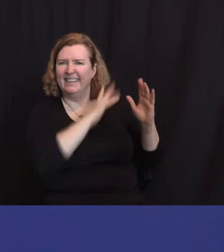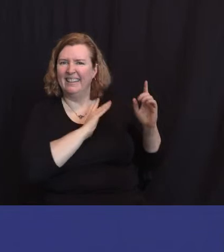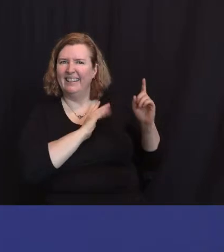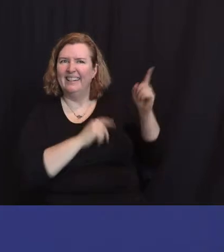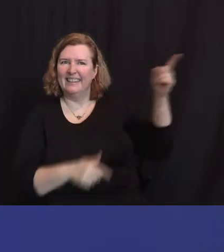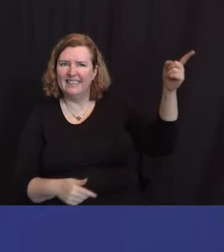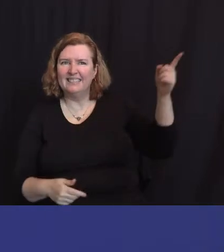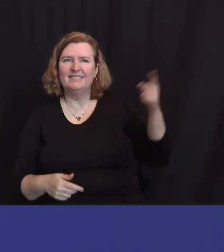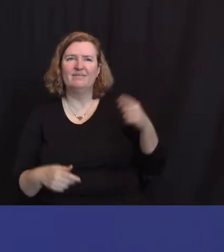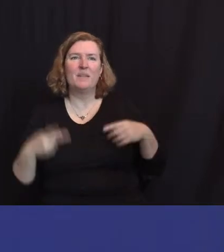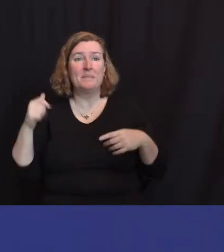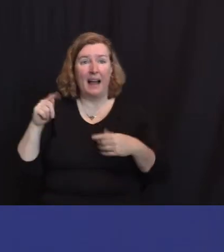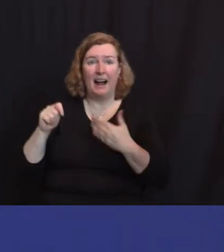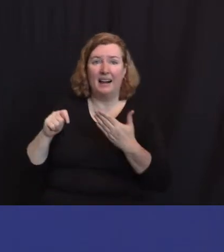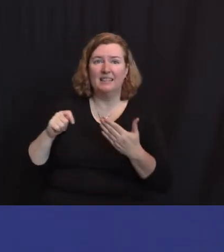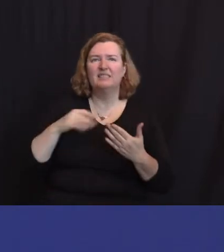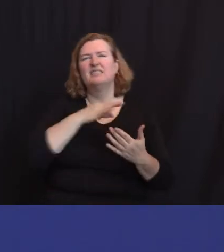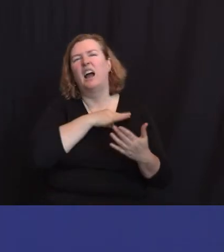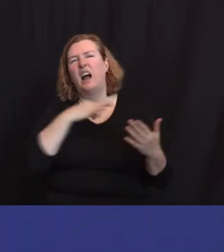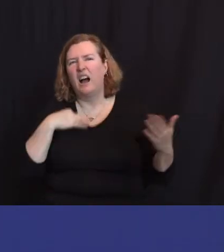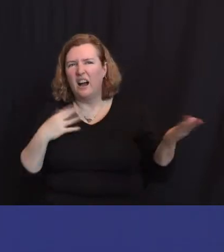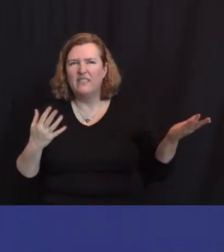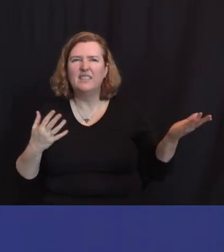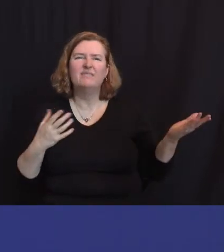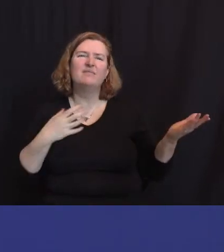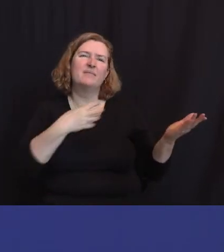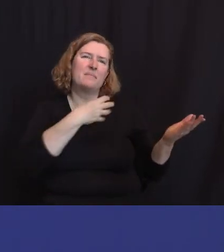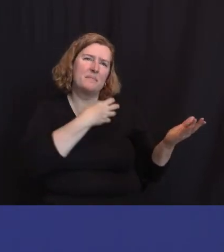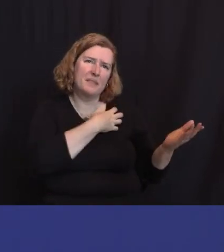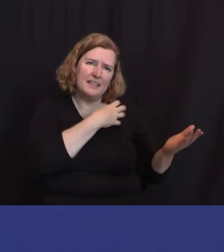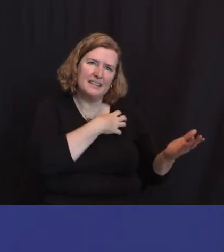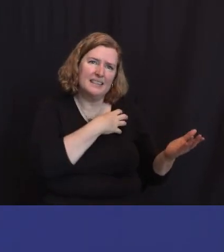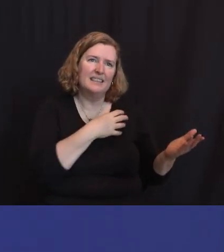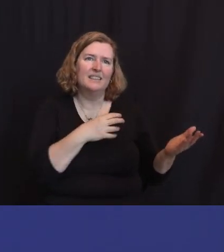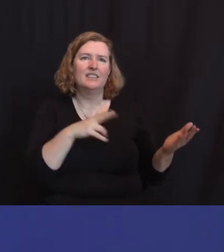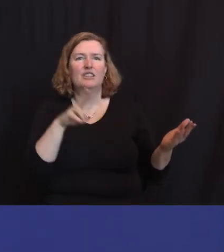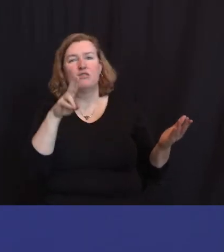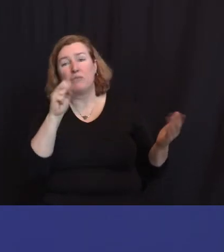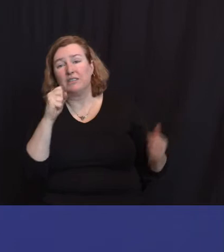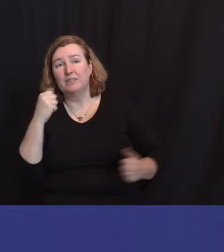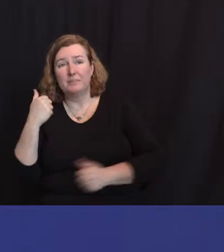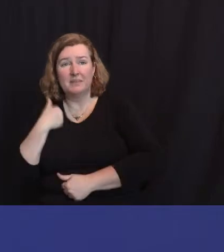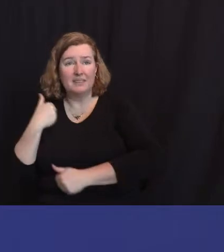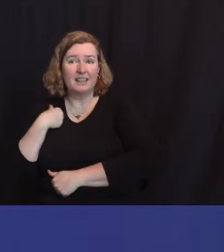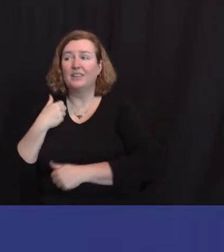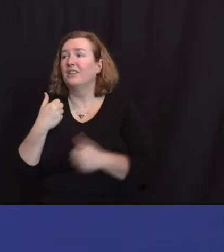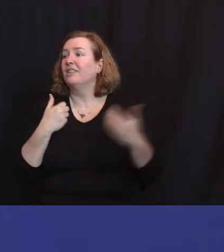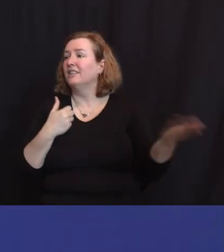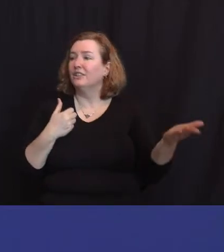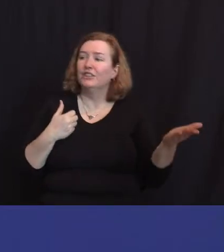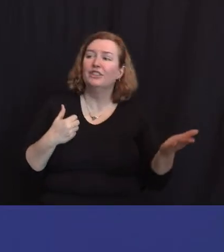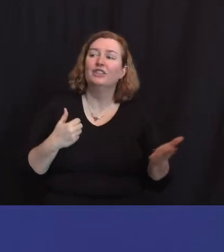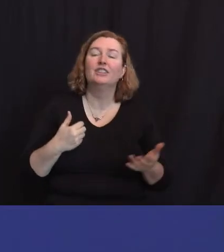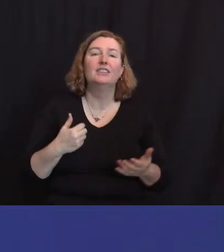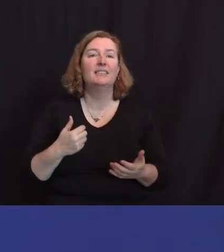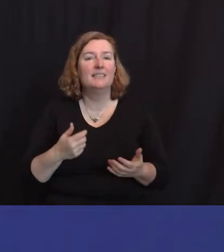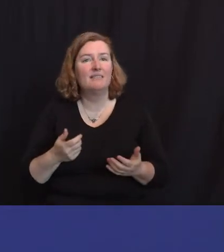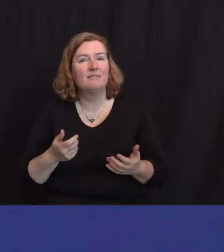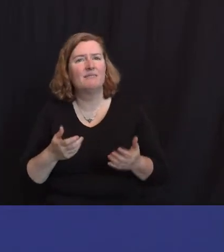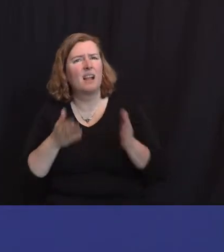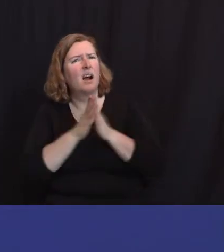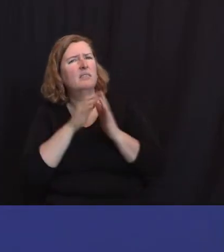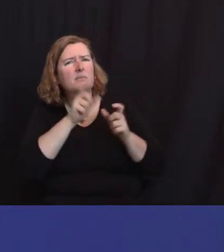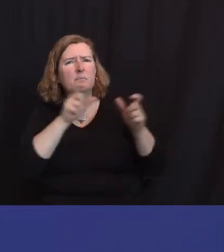but an incredible presence of U.S. military. And you ask them, the men and women there, where you're from. You